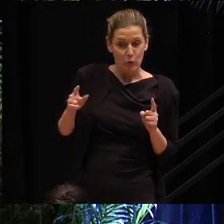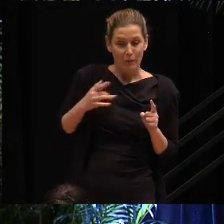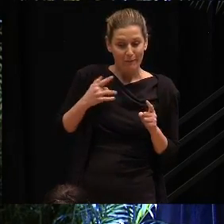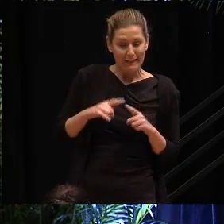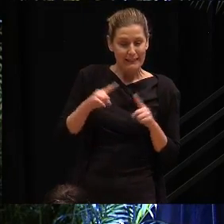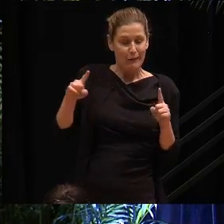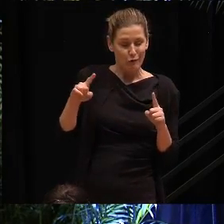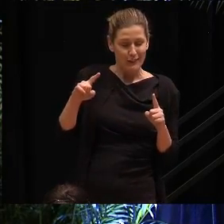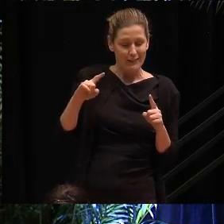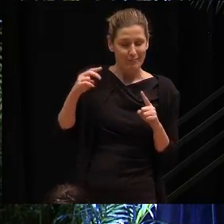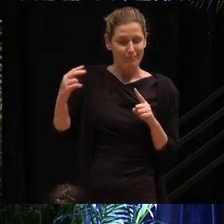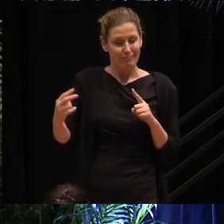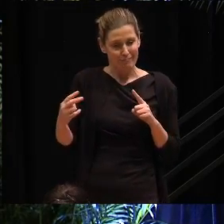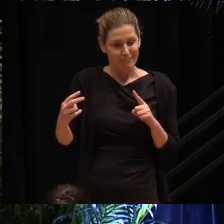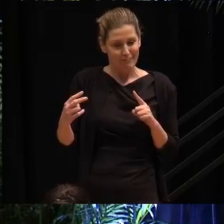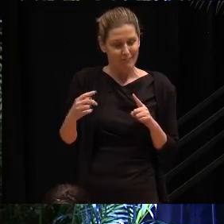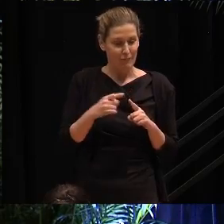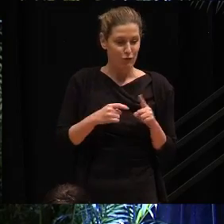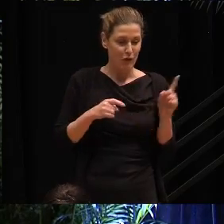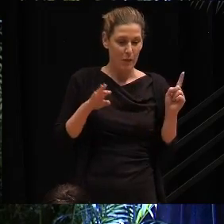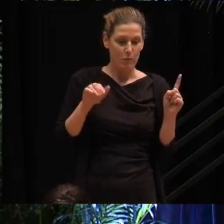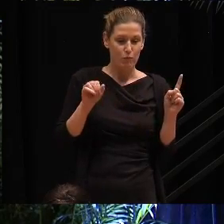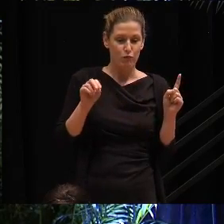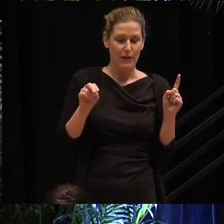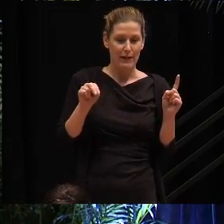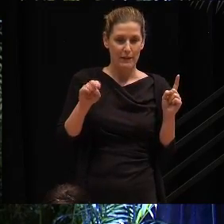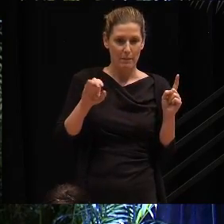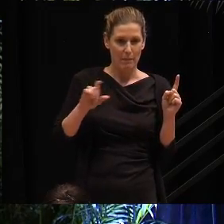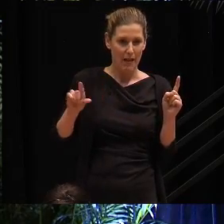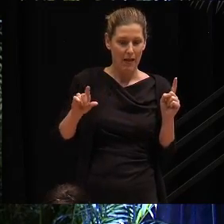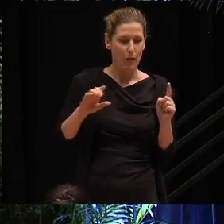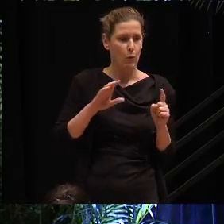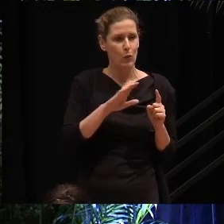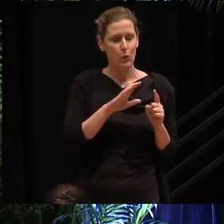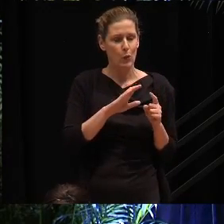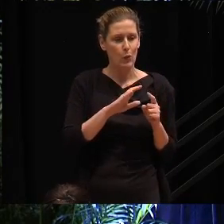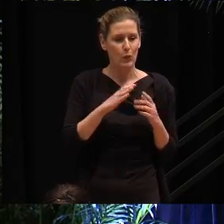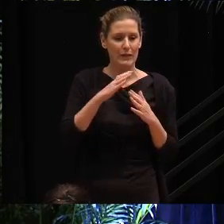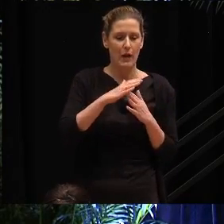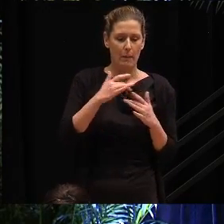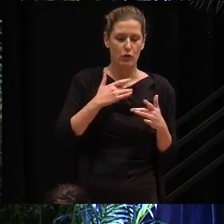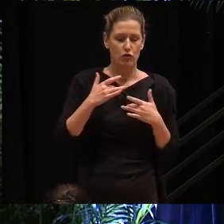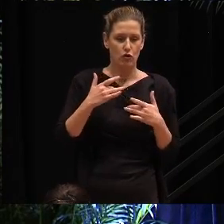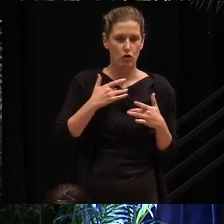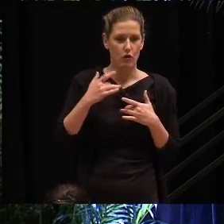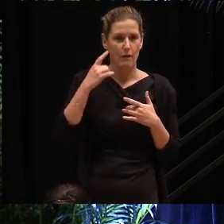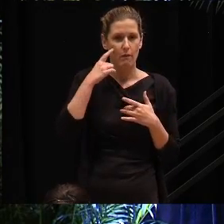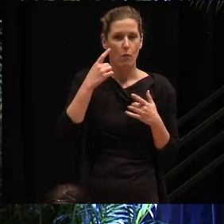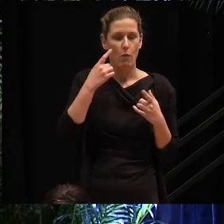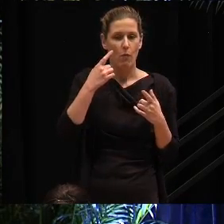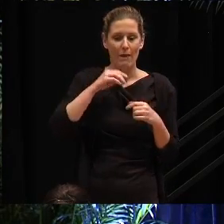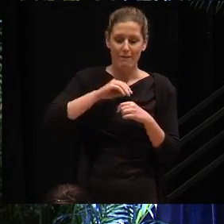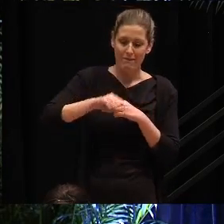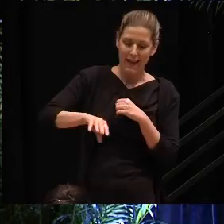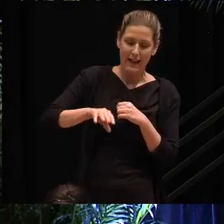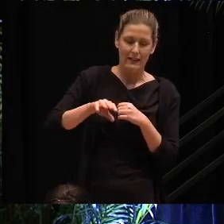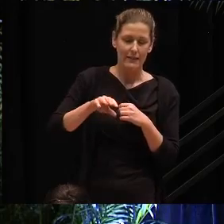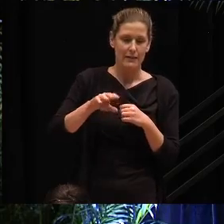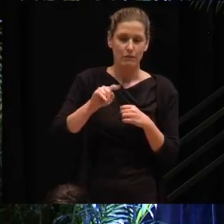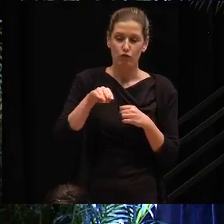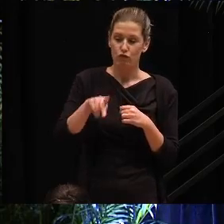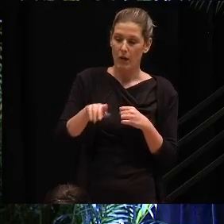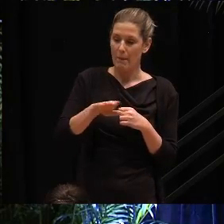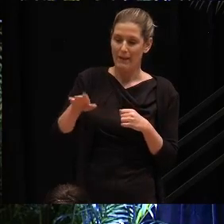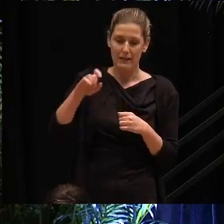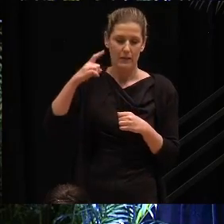a little bit differently from State Republican Chairman Brandon Bell. What are your top concerns about what effects Trump's